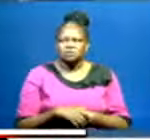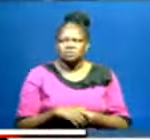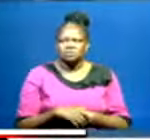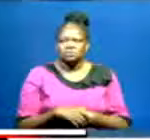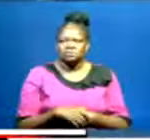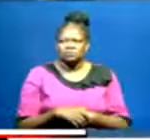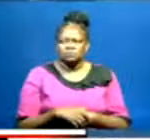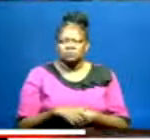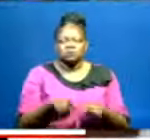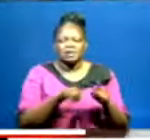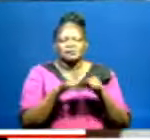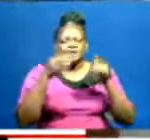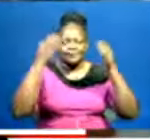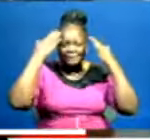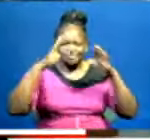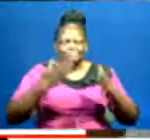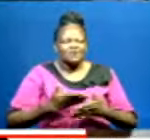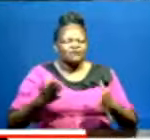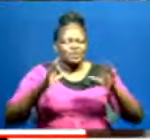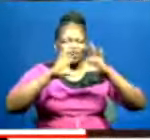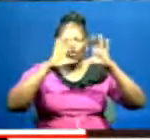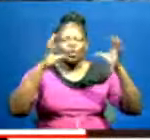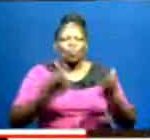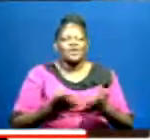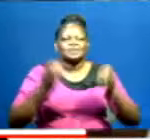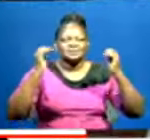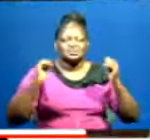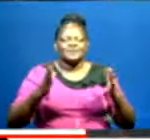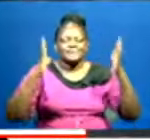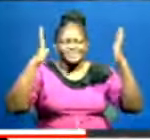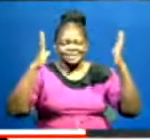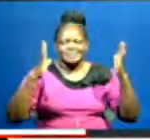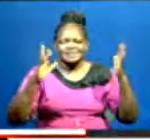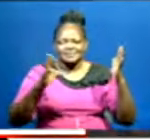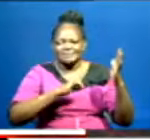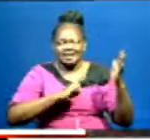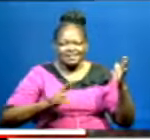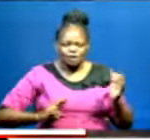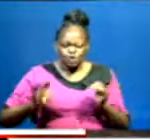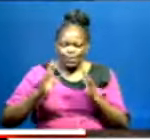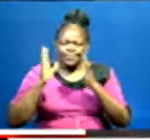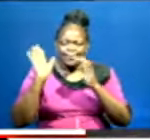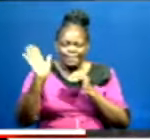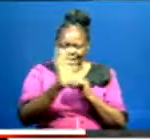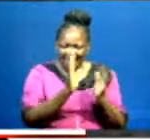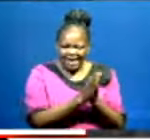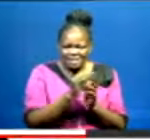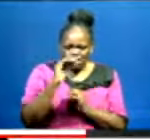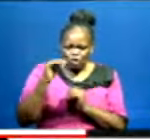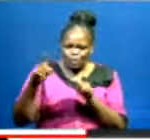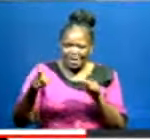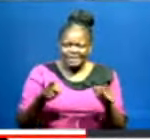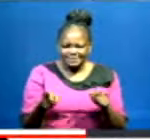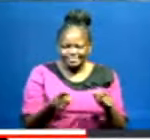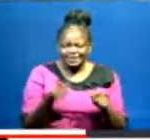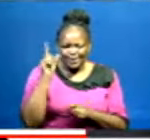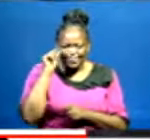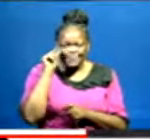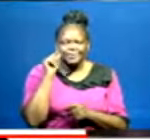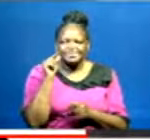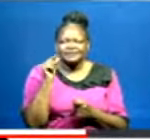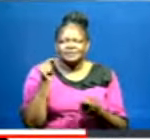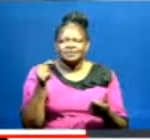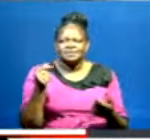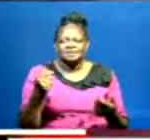As Muslims worldwide observe their religious duties, traders, as well as the county administration in Mombasa, have